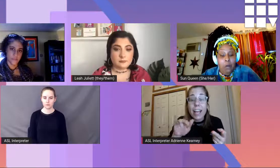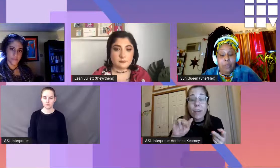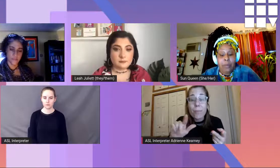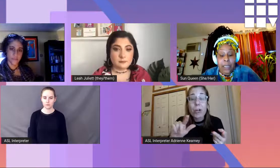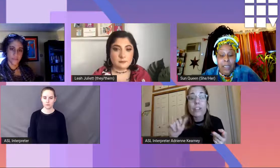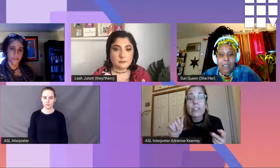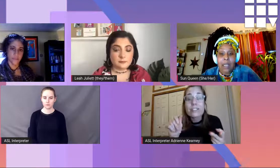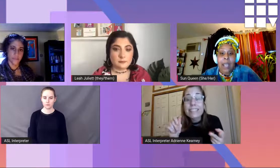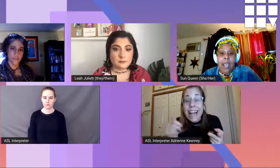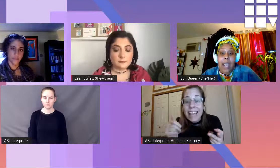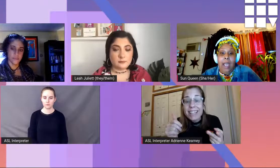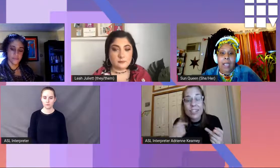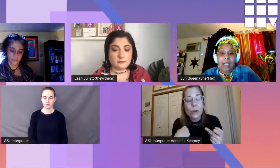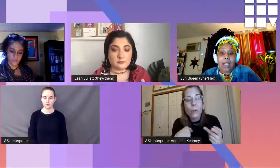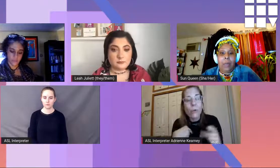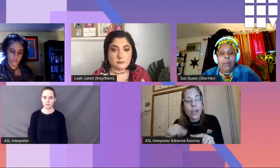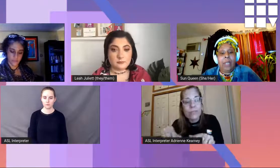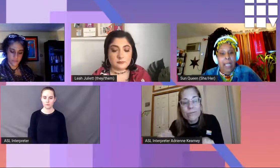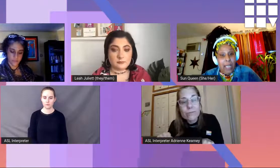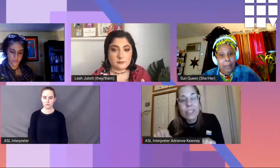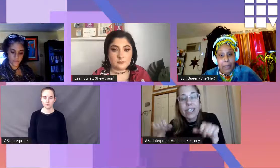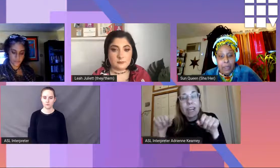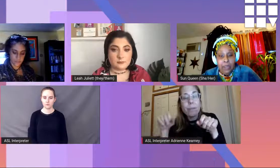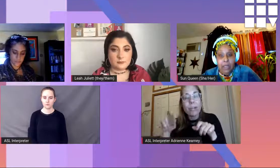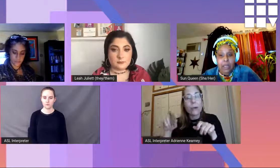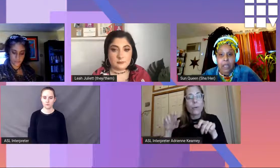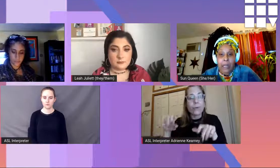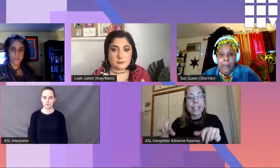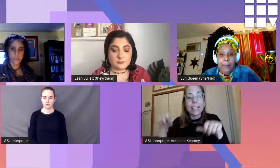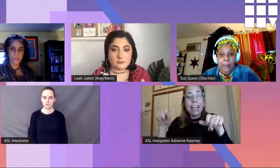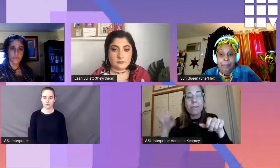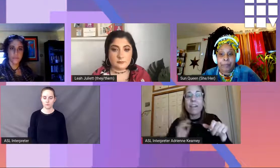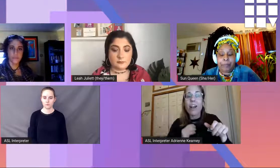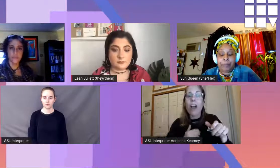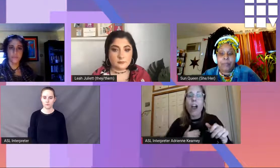reclaiming our space, and that will be in person.